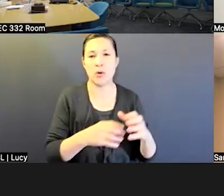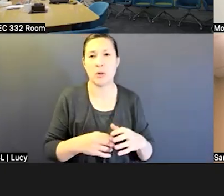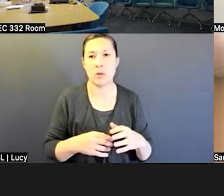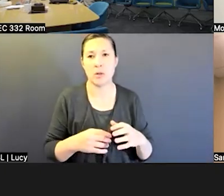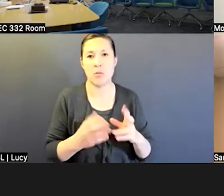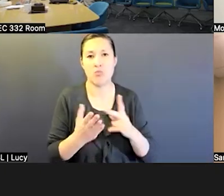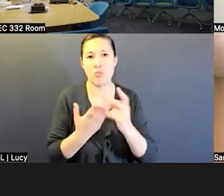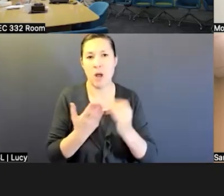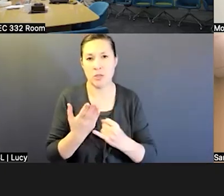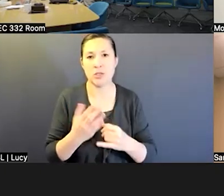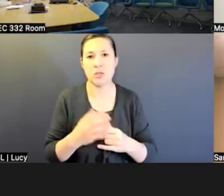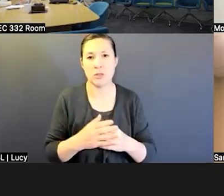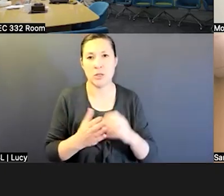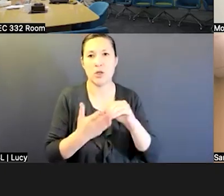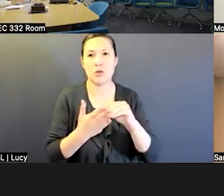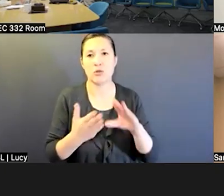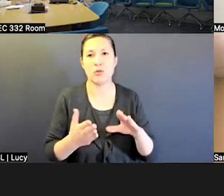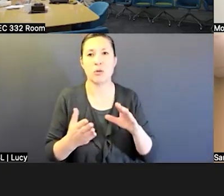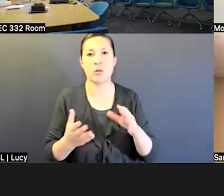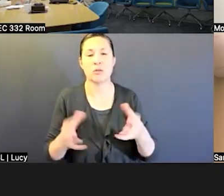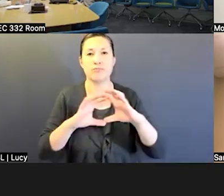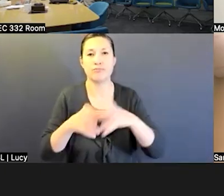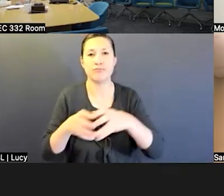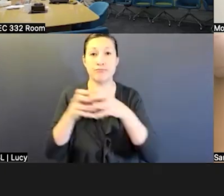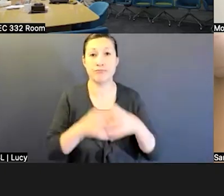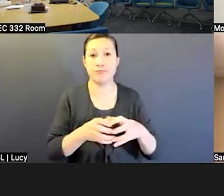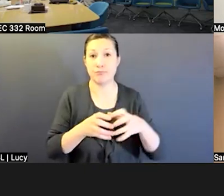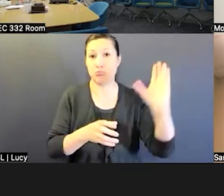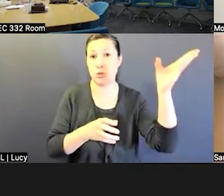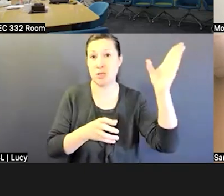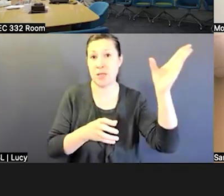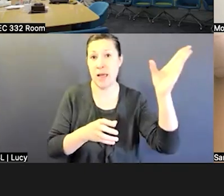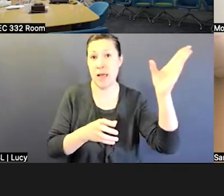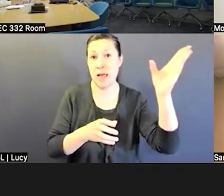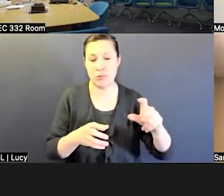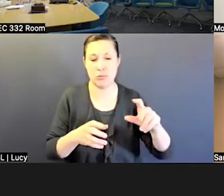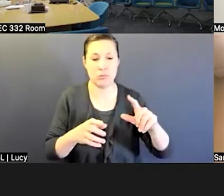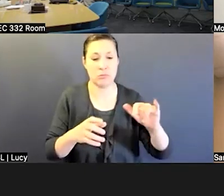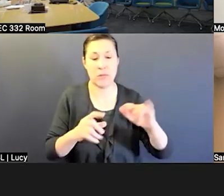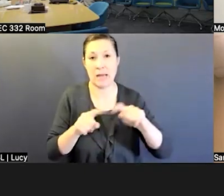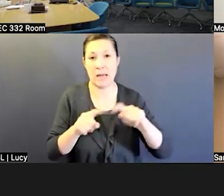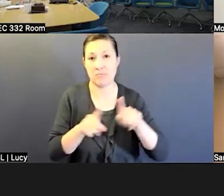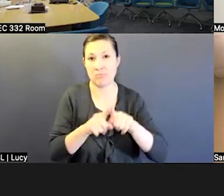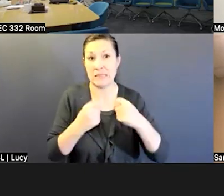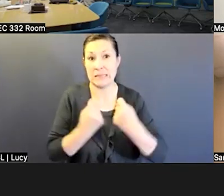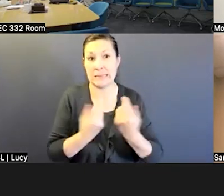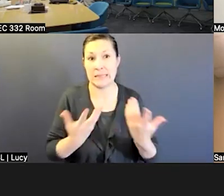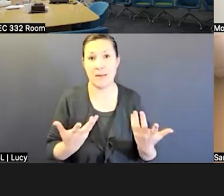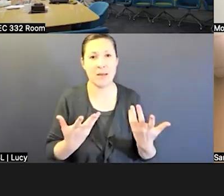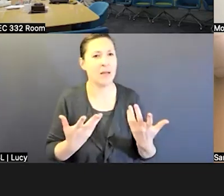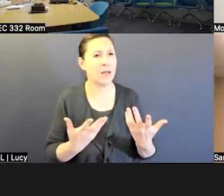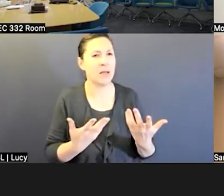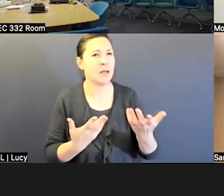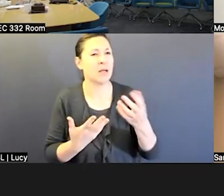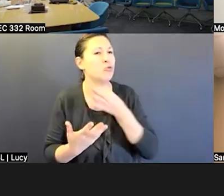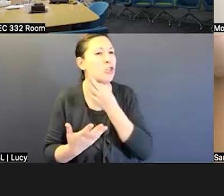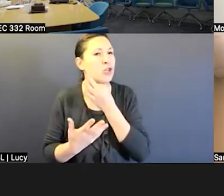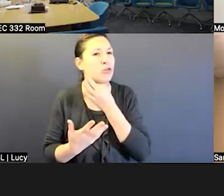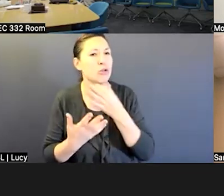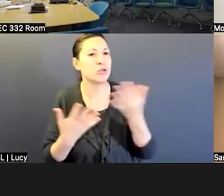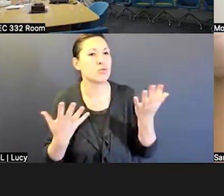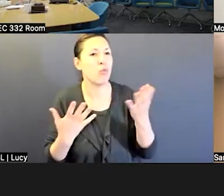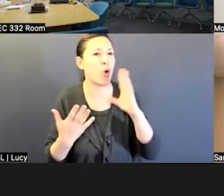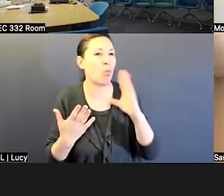projects that students present on as teams. Are there useful guidelines,